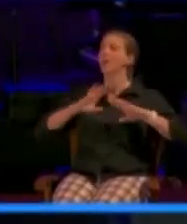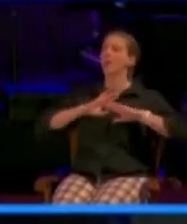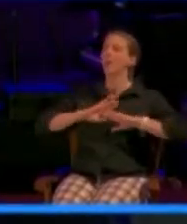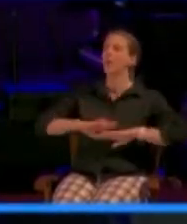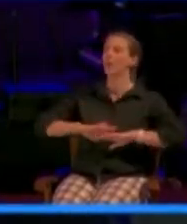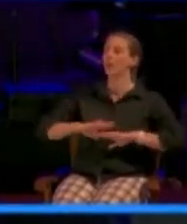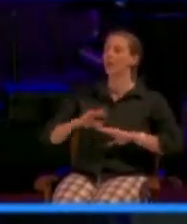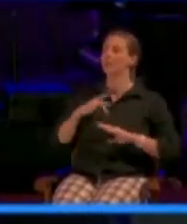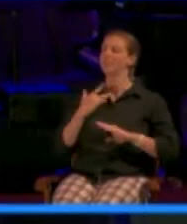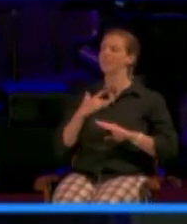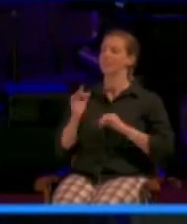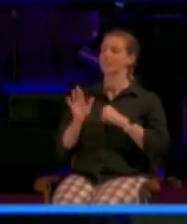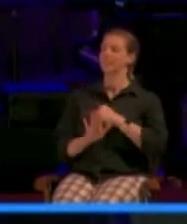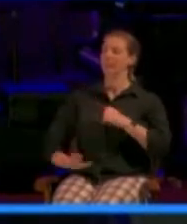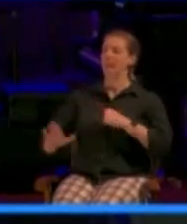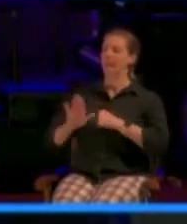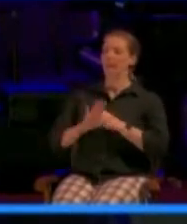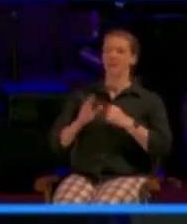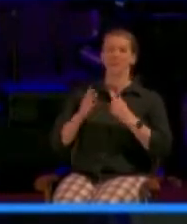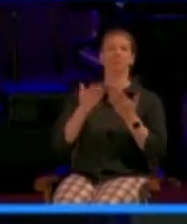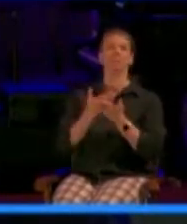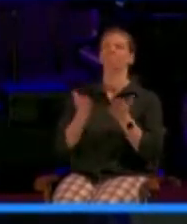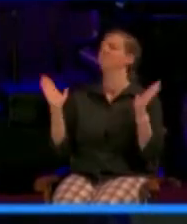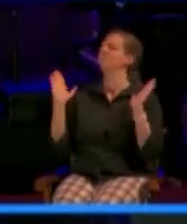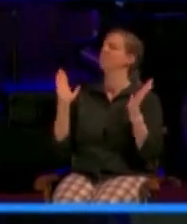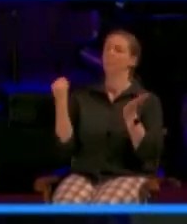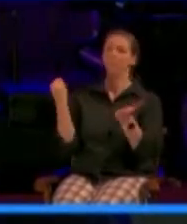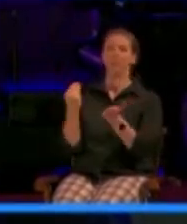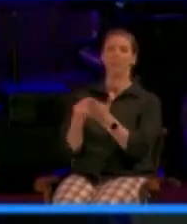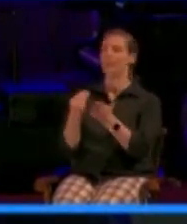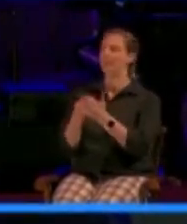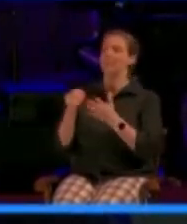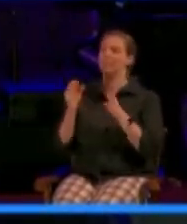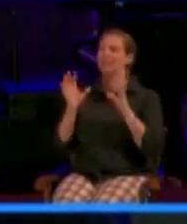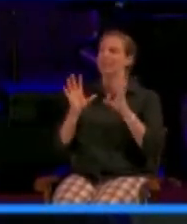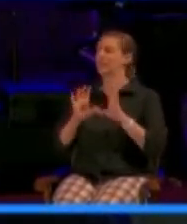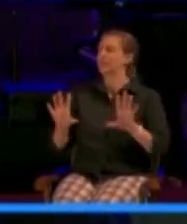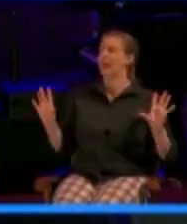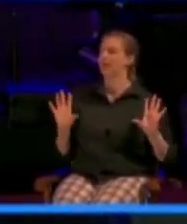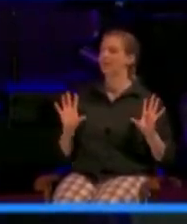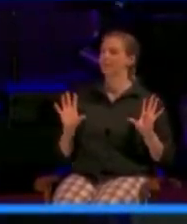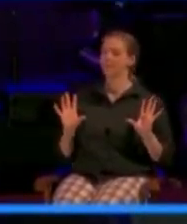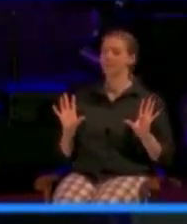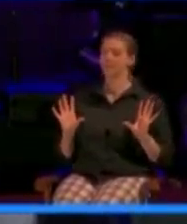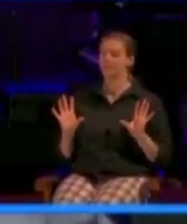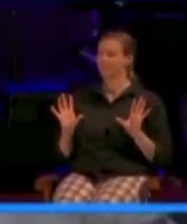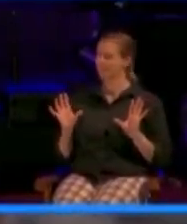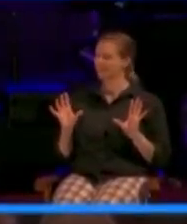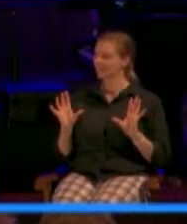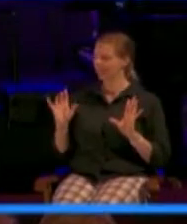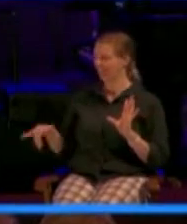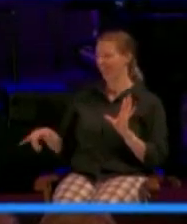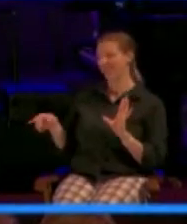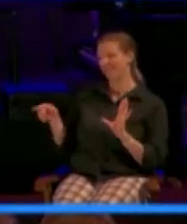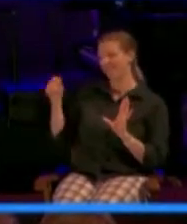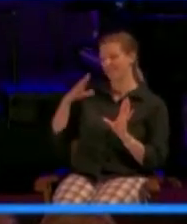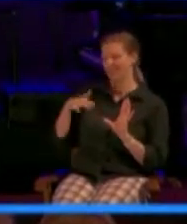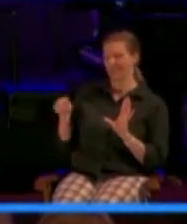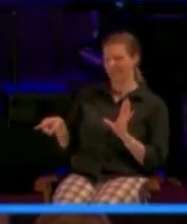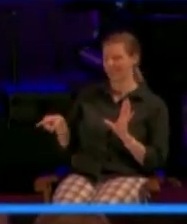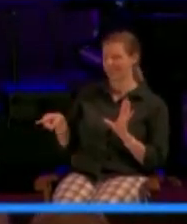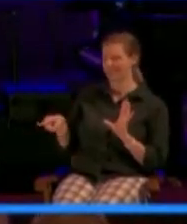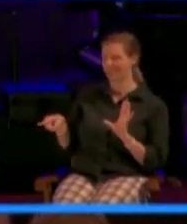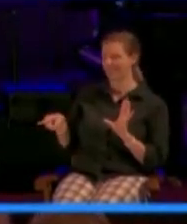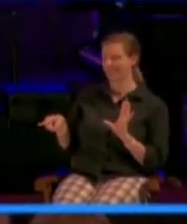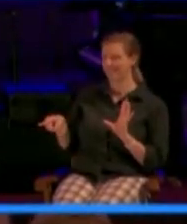is from a human perspective oftentimes. And so That's what he's thinking. Jesus says, go